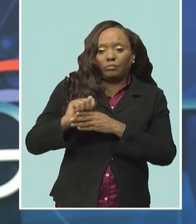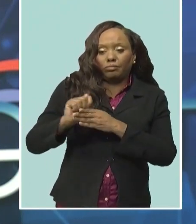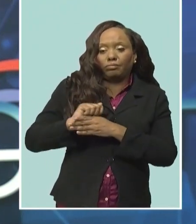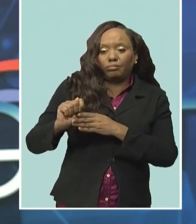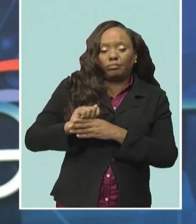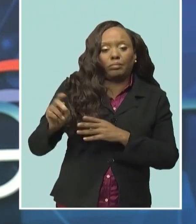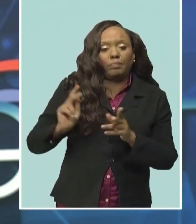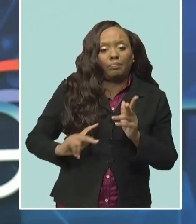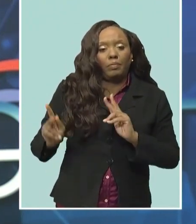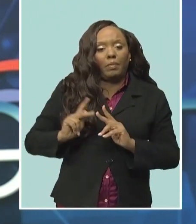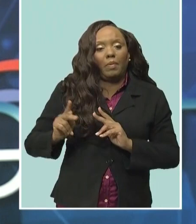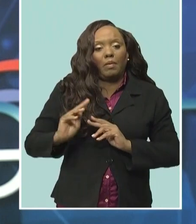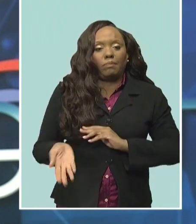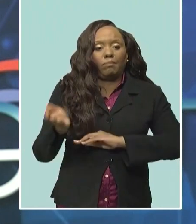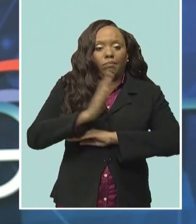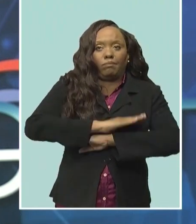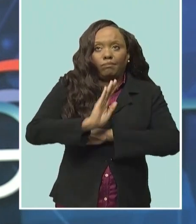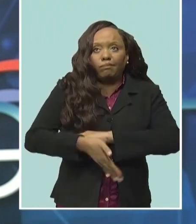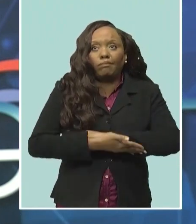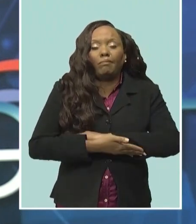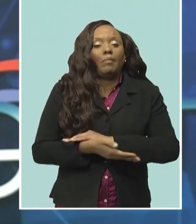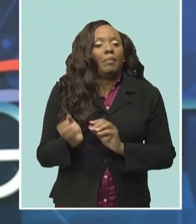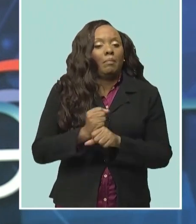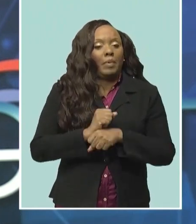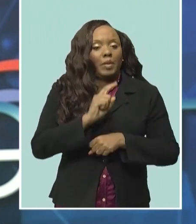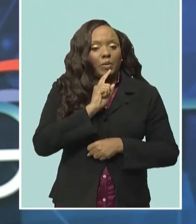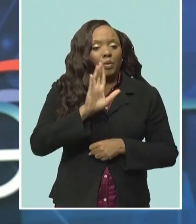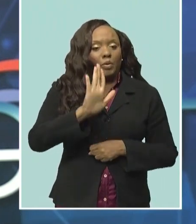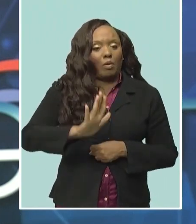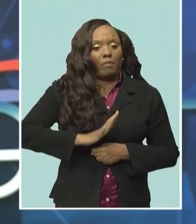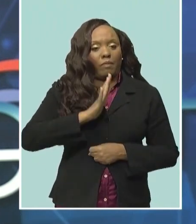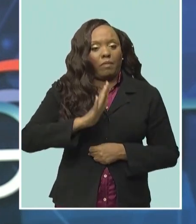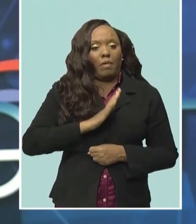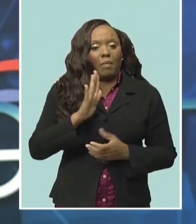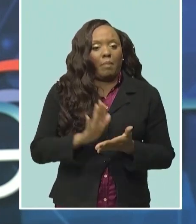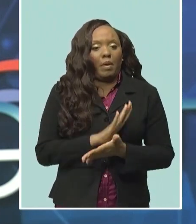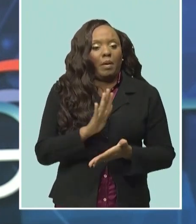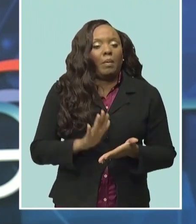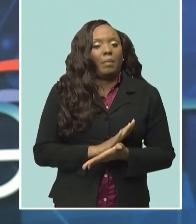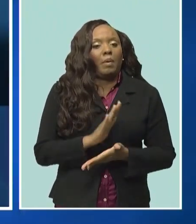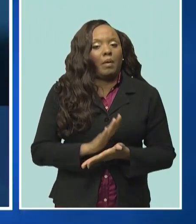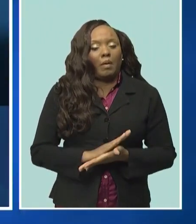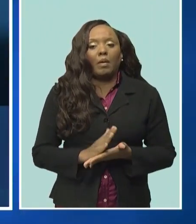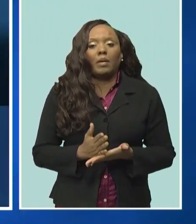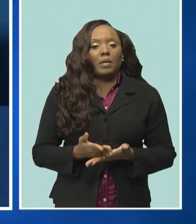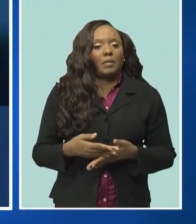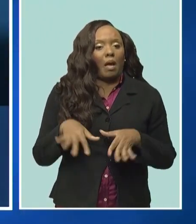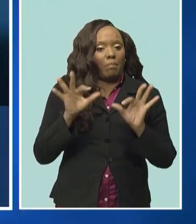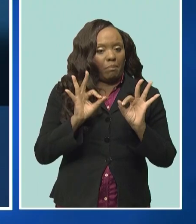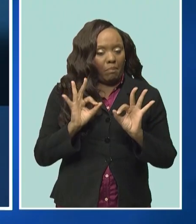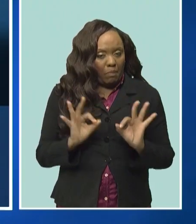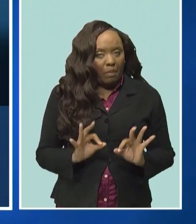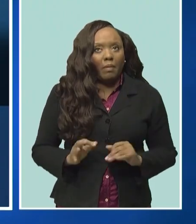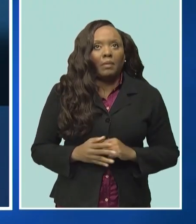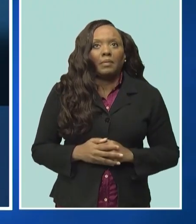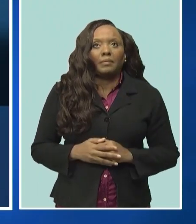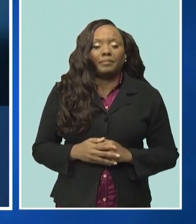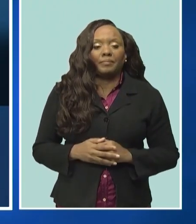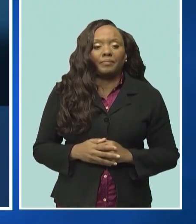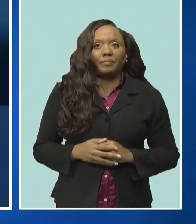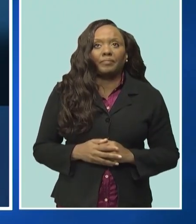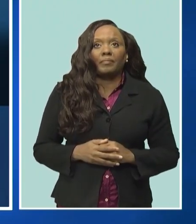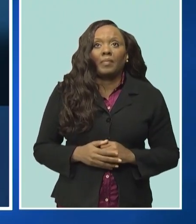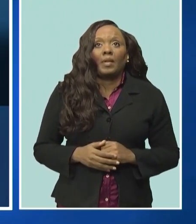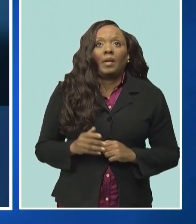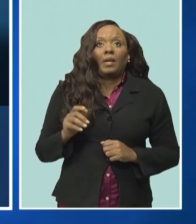advising potential candidates to ensure their documents are well formatted. This partnership with Trinity Recruitment